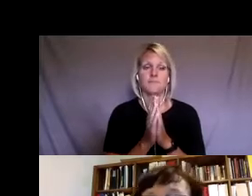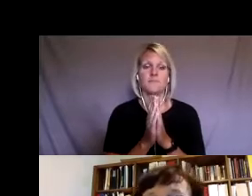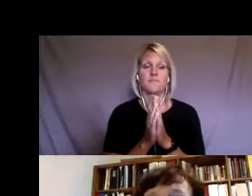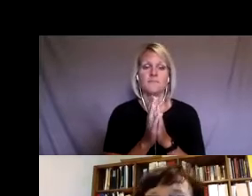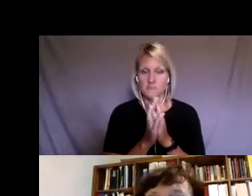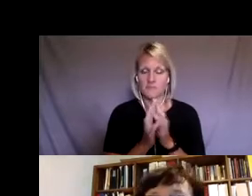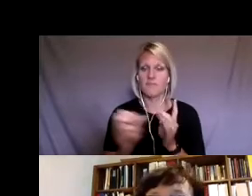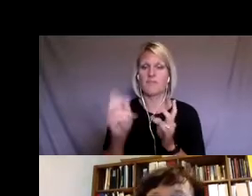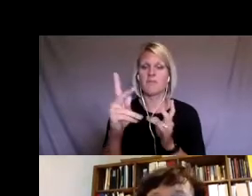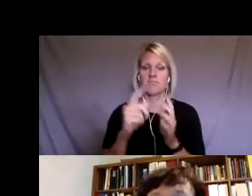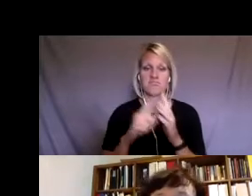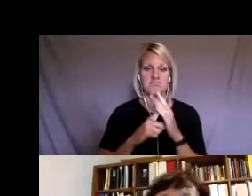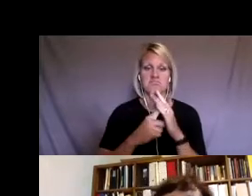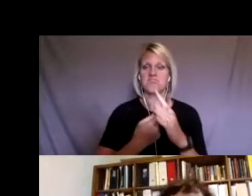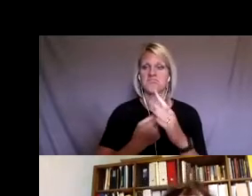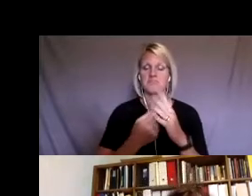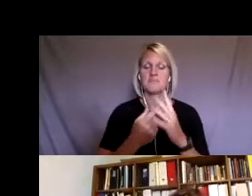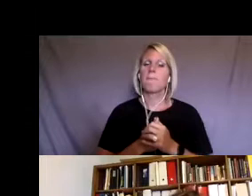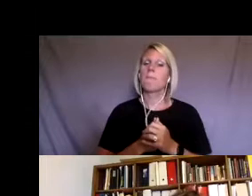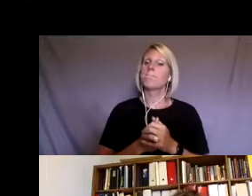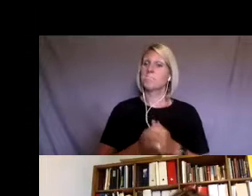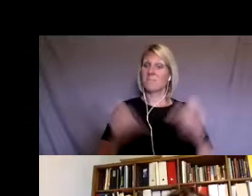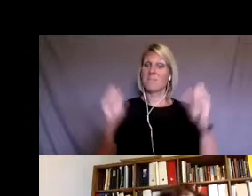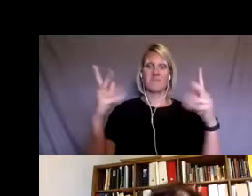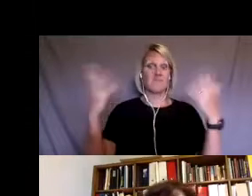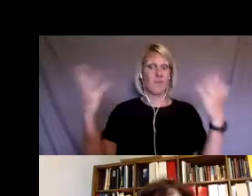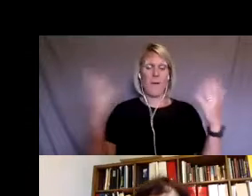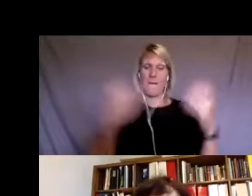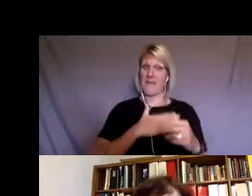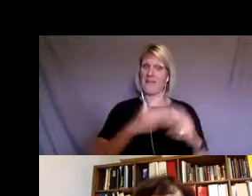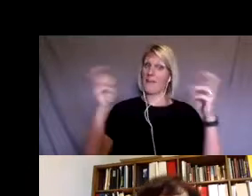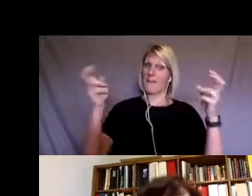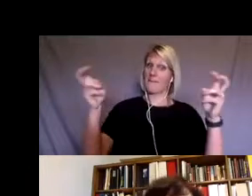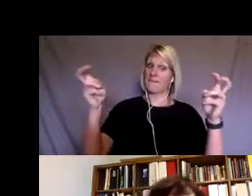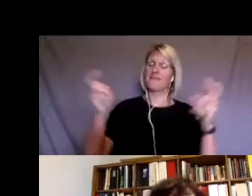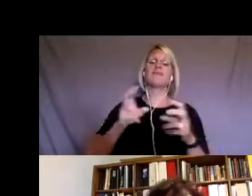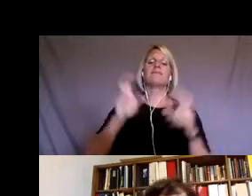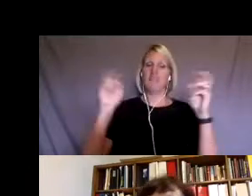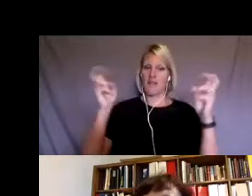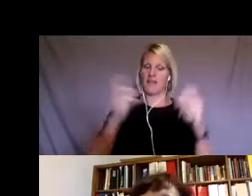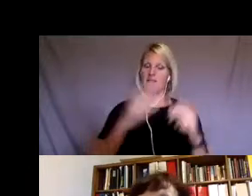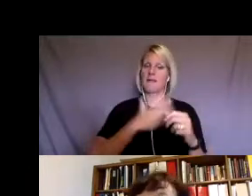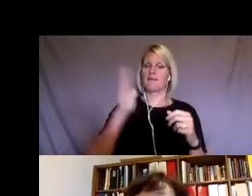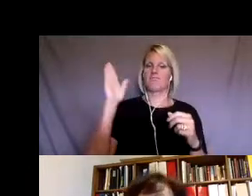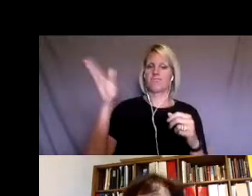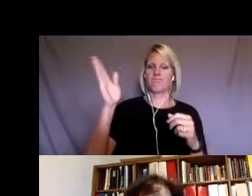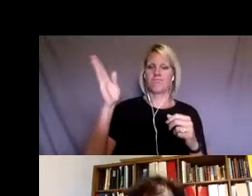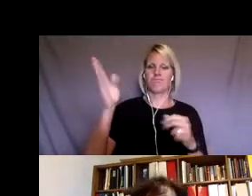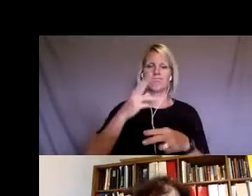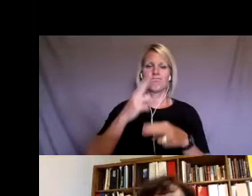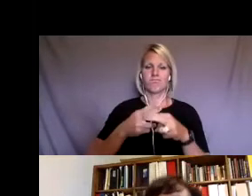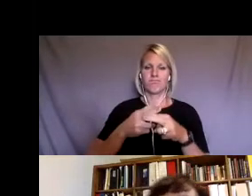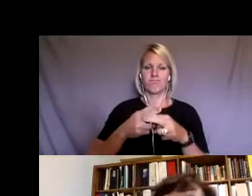go. And so my topic, the title of my talk is Streets for